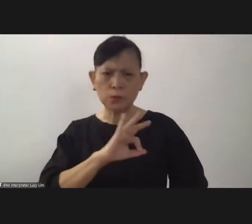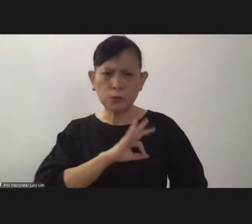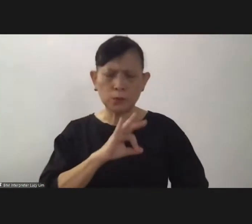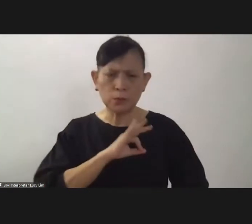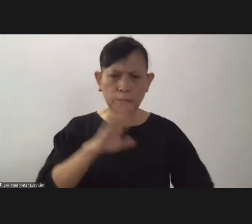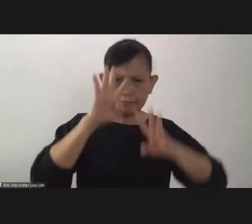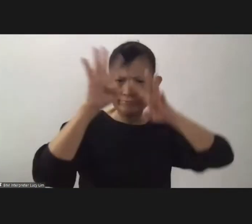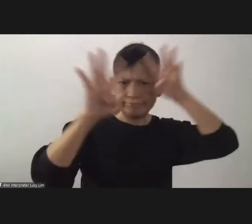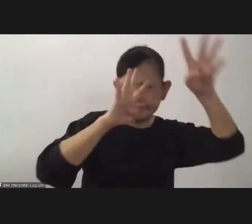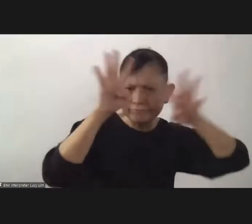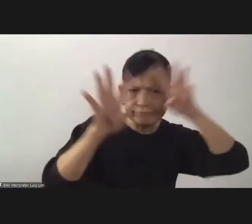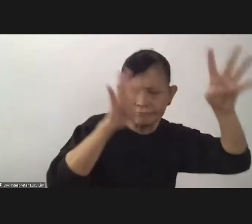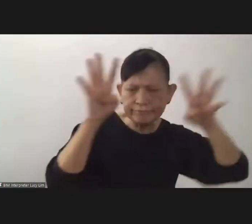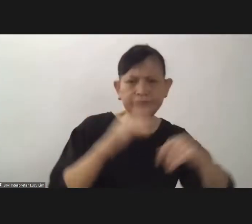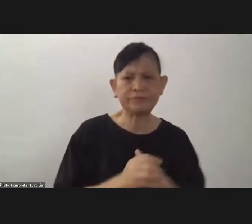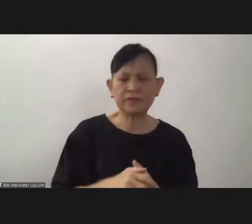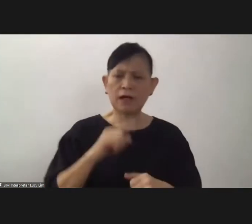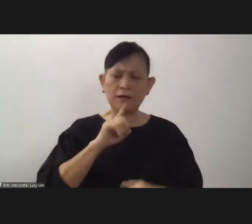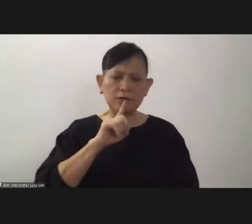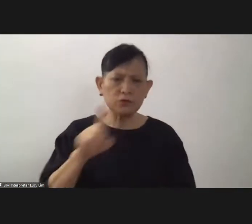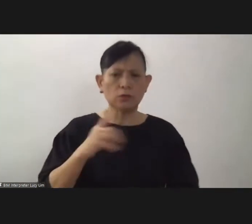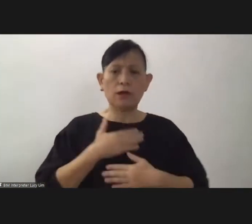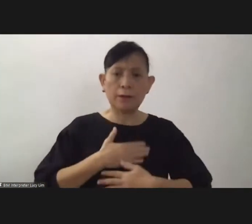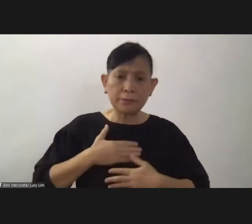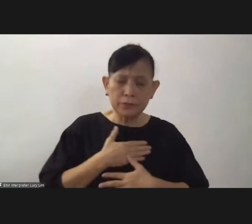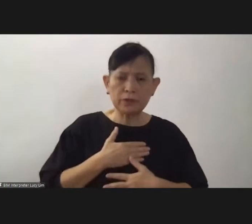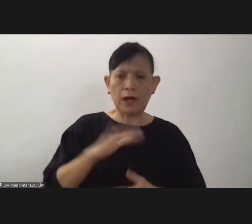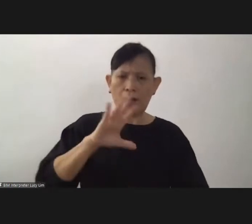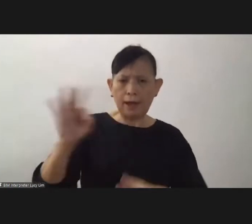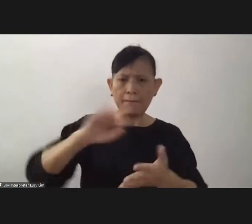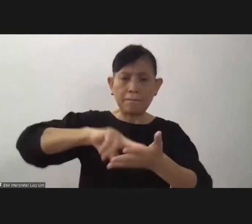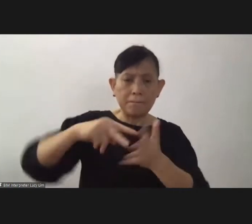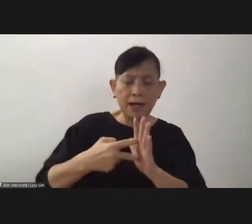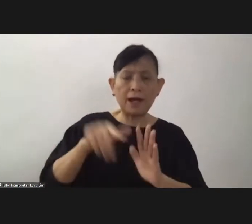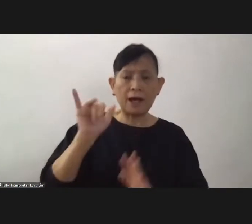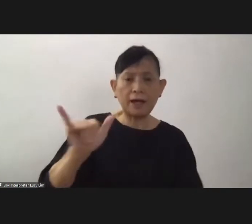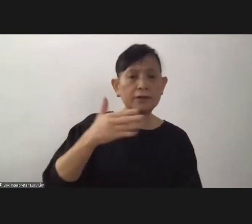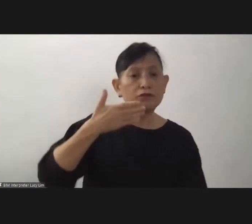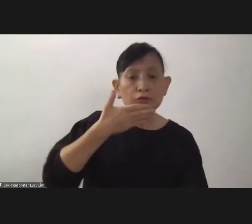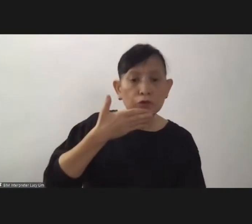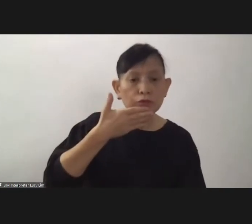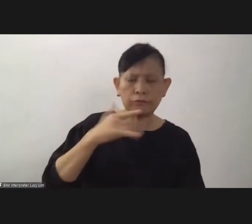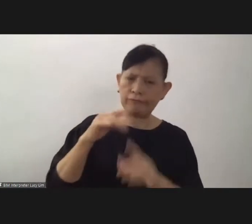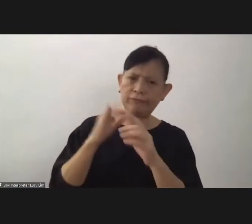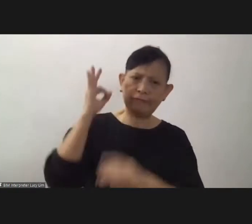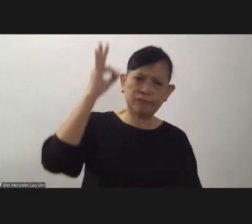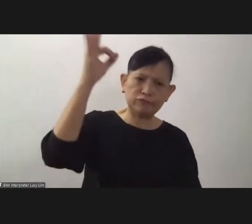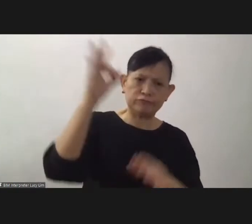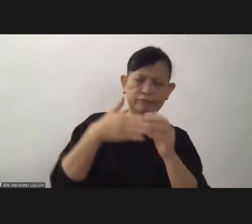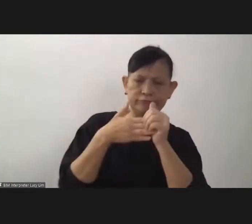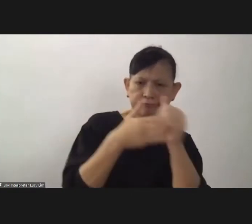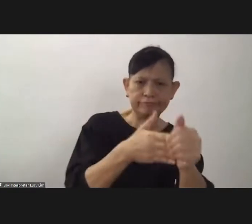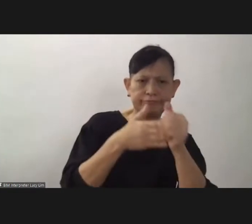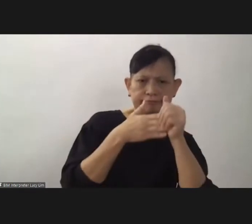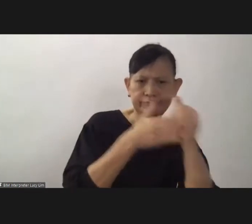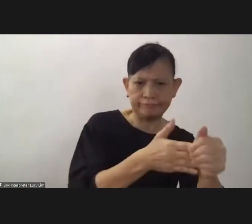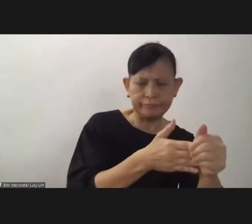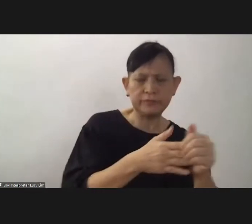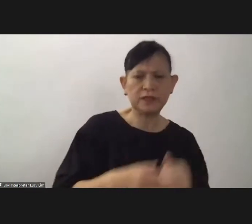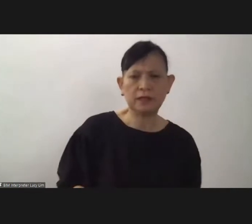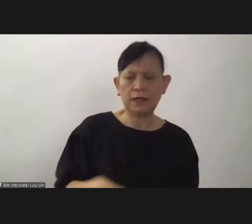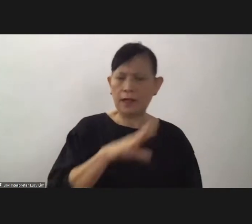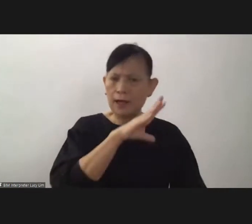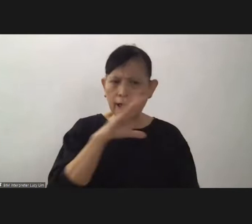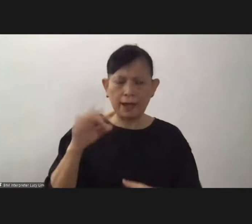I believe that the cliche that defines the youth as future leaders should be debunked and made